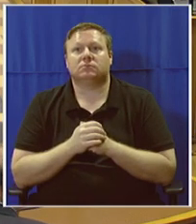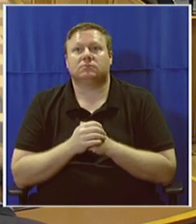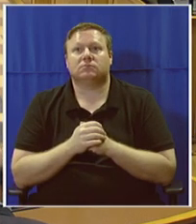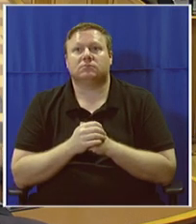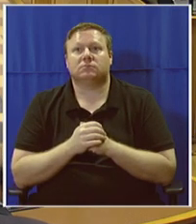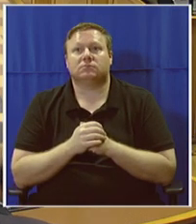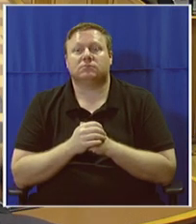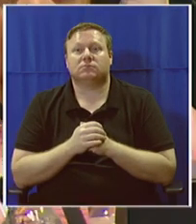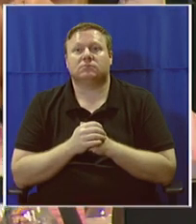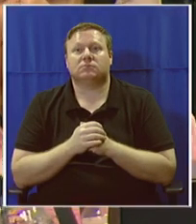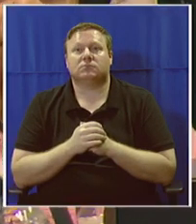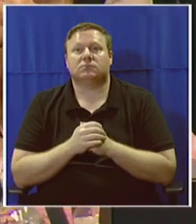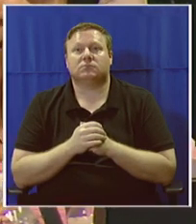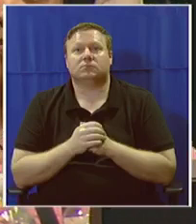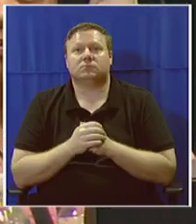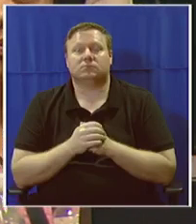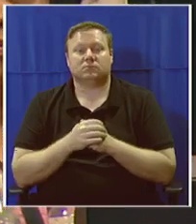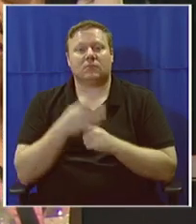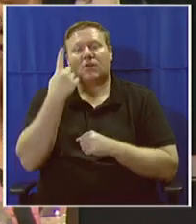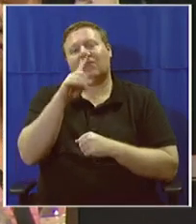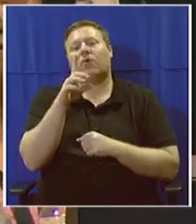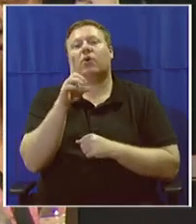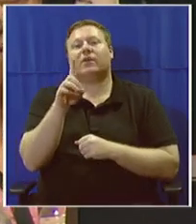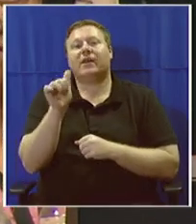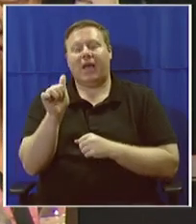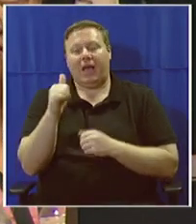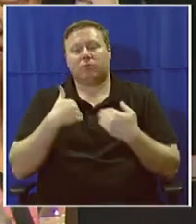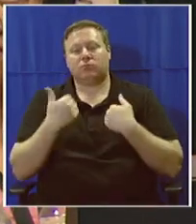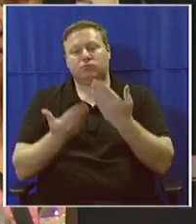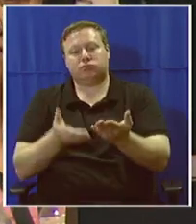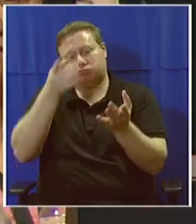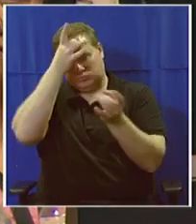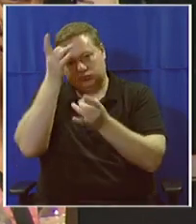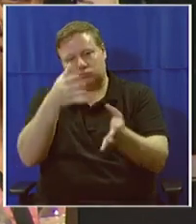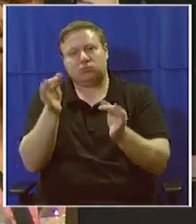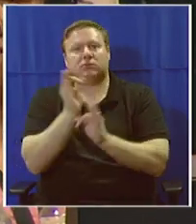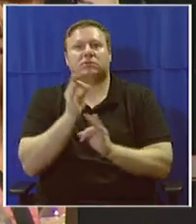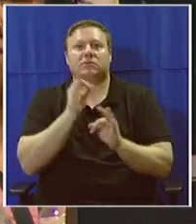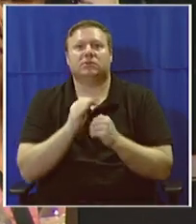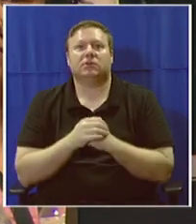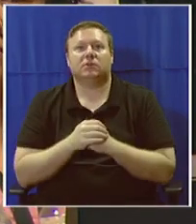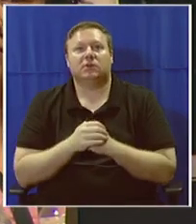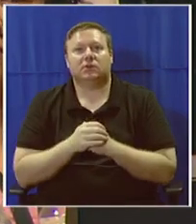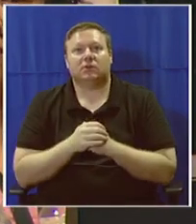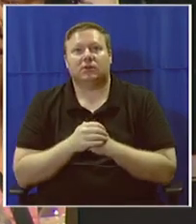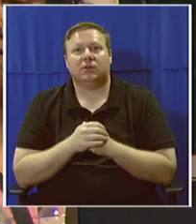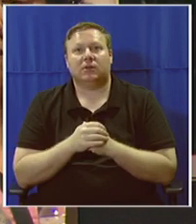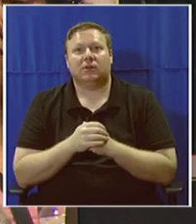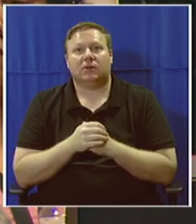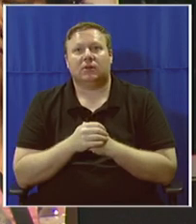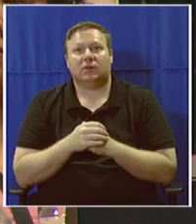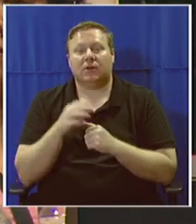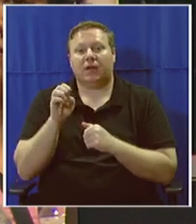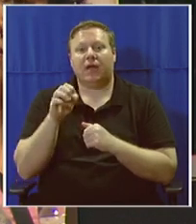I hereby move on behalf of the Democratic Alliance that this House notes that the crime situation in Actonville in the city of Ekurhuleni has reached